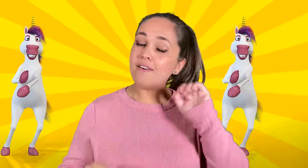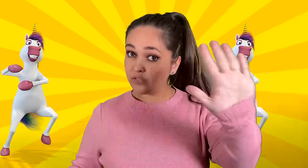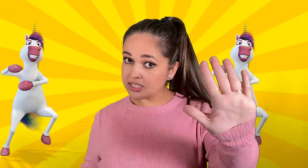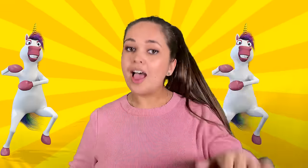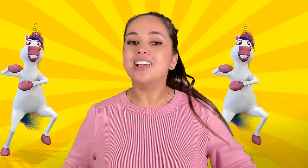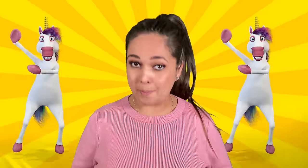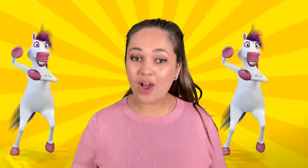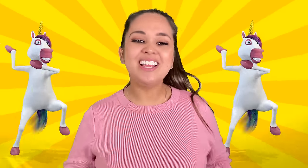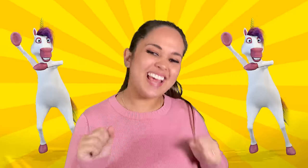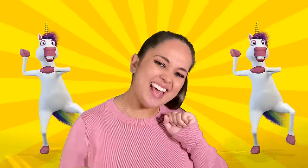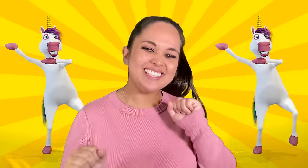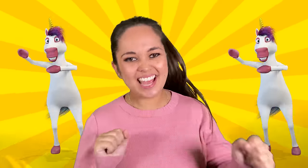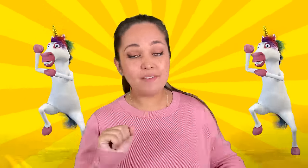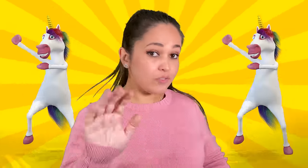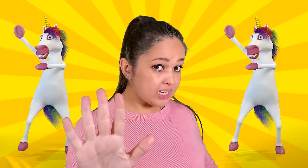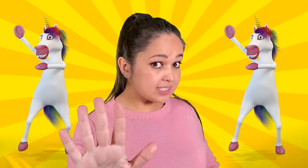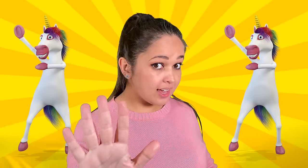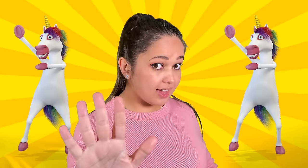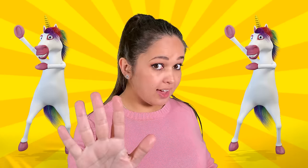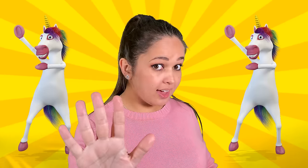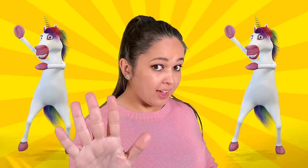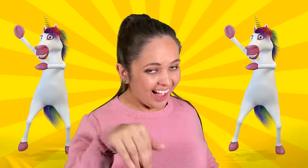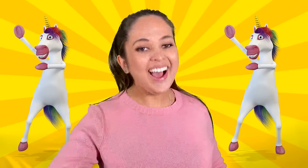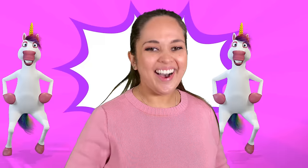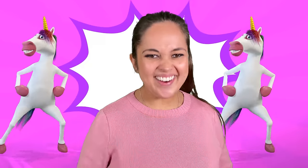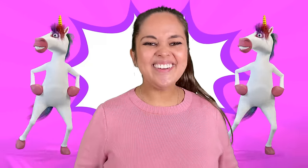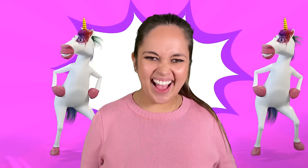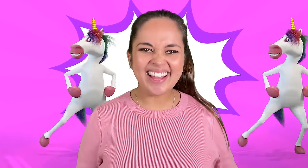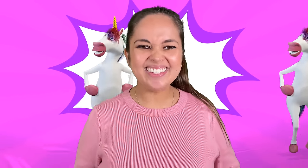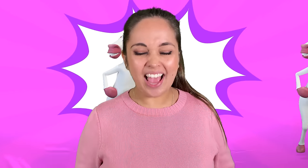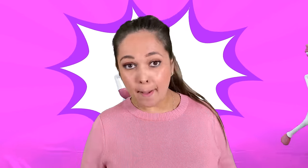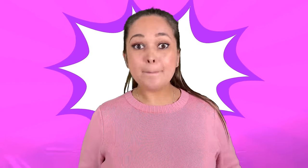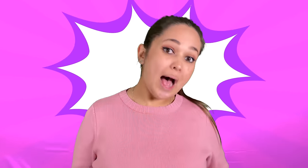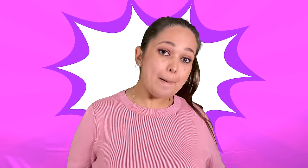Dance and freeze. Come on and dance and freeze.